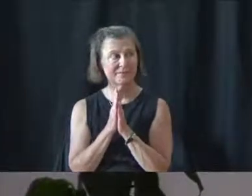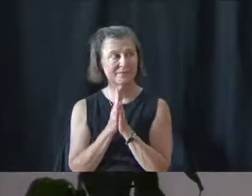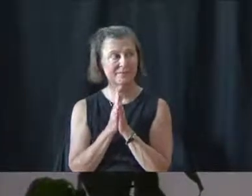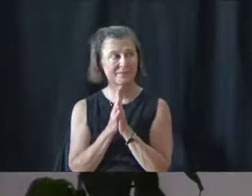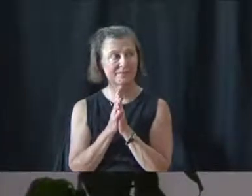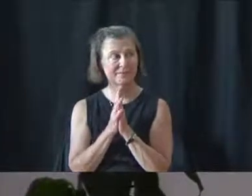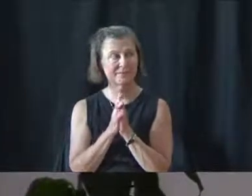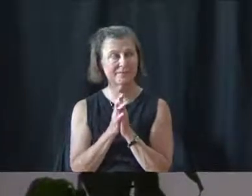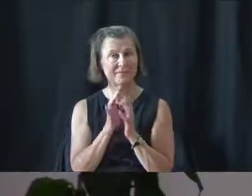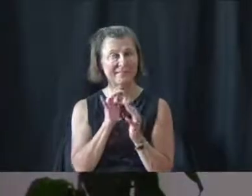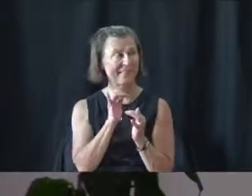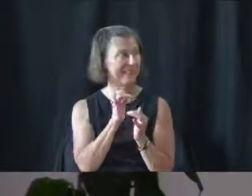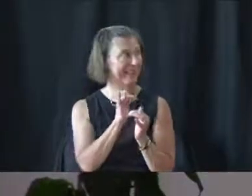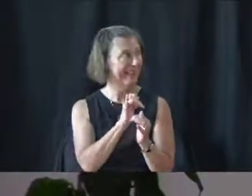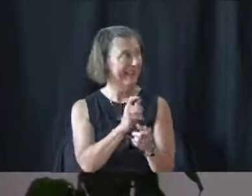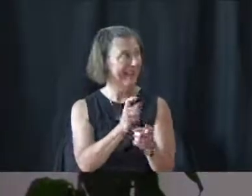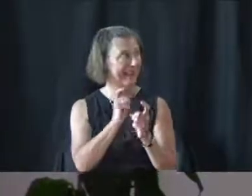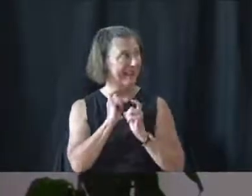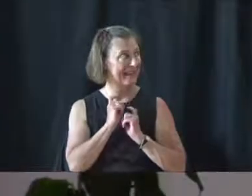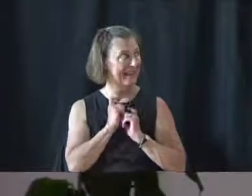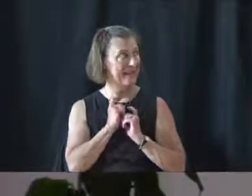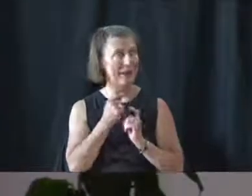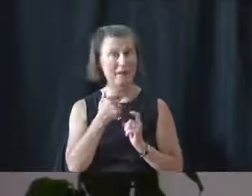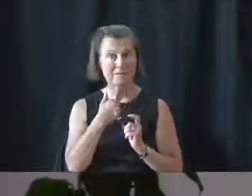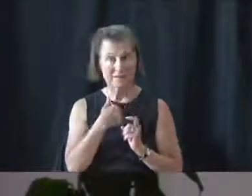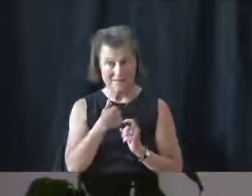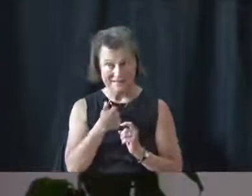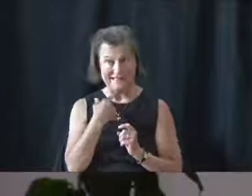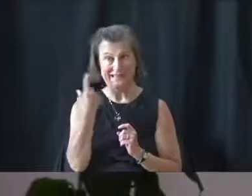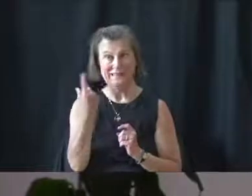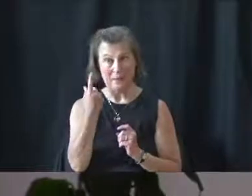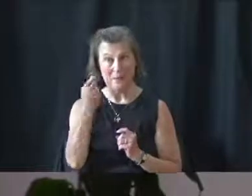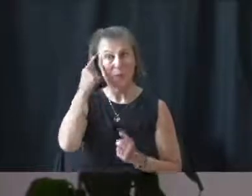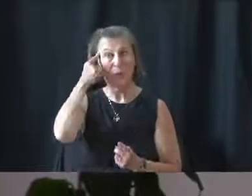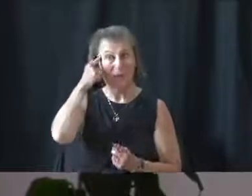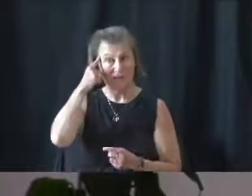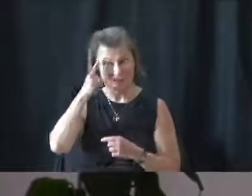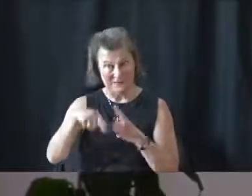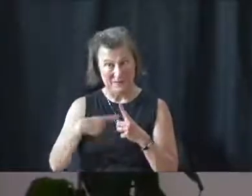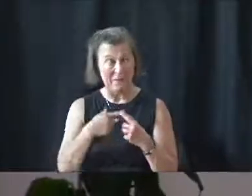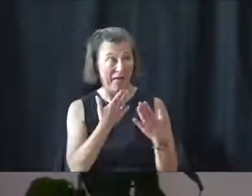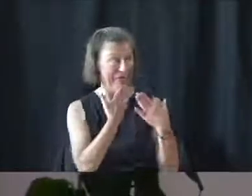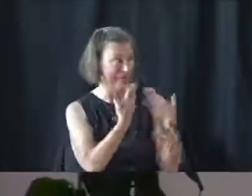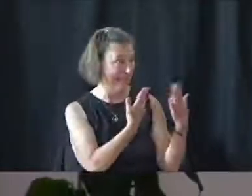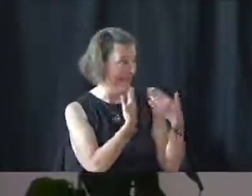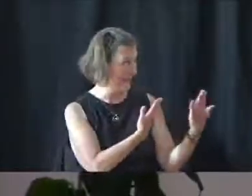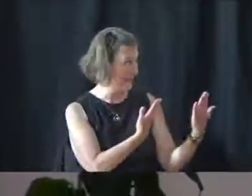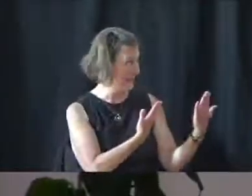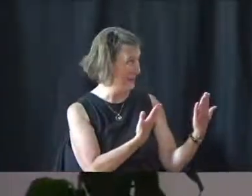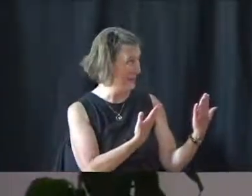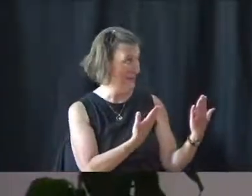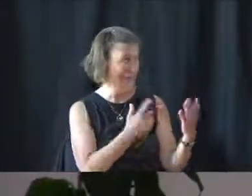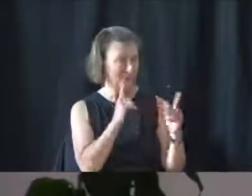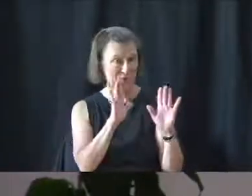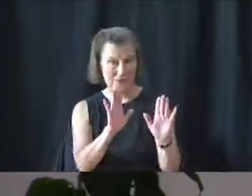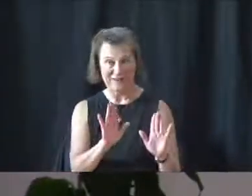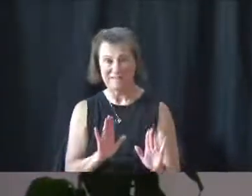That certainly gave me something to think about. Thank you. It's